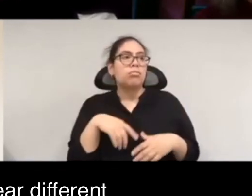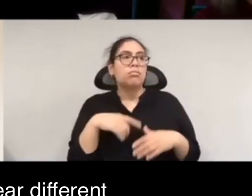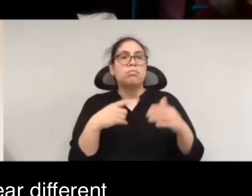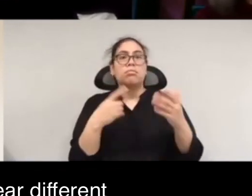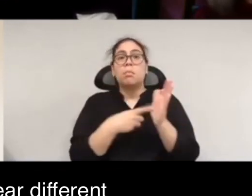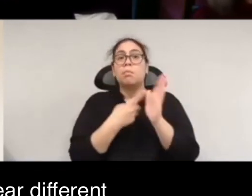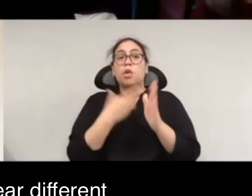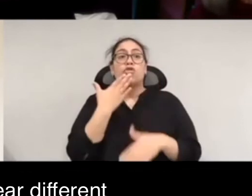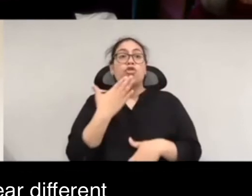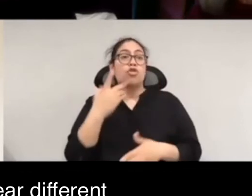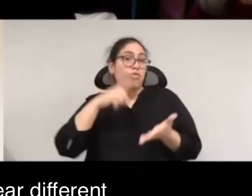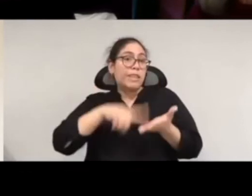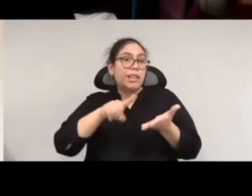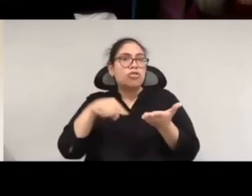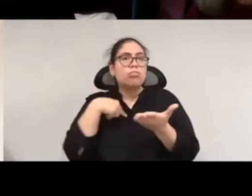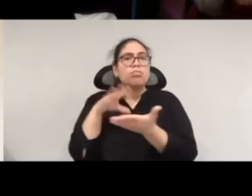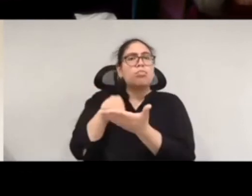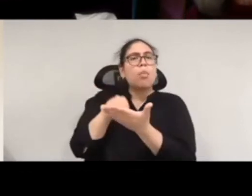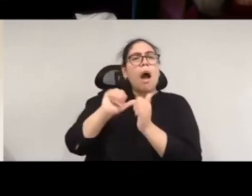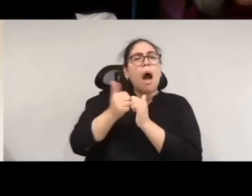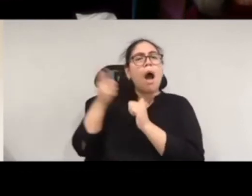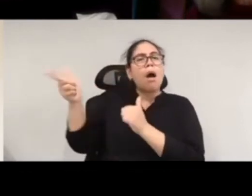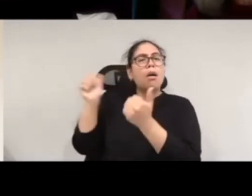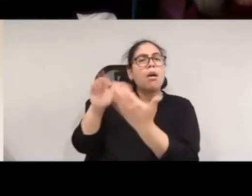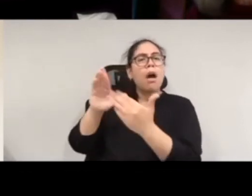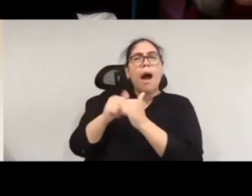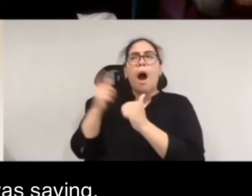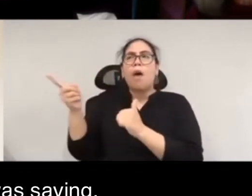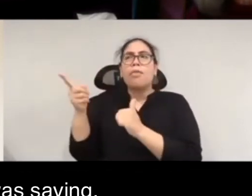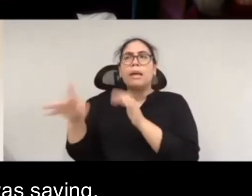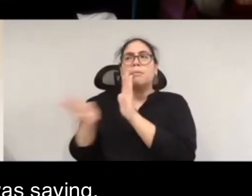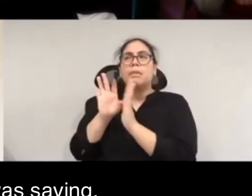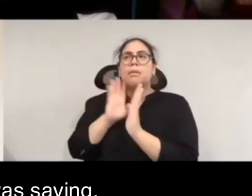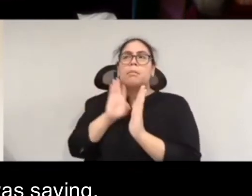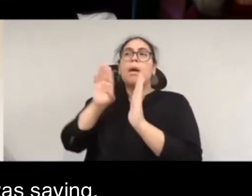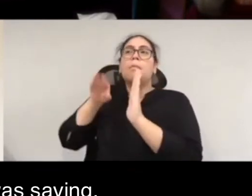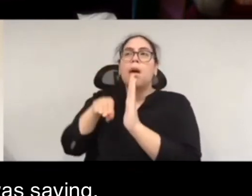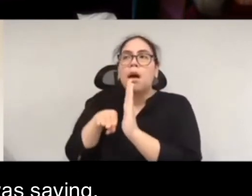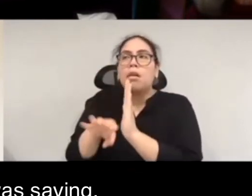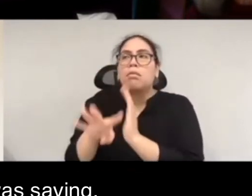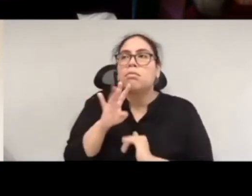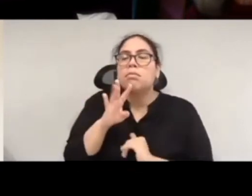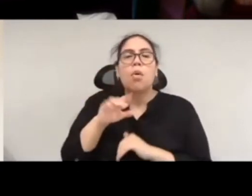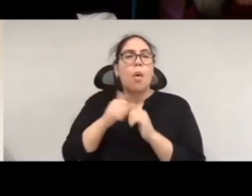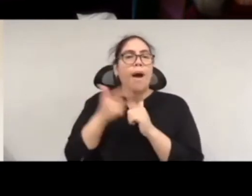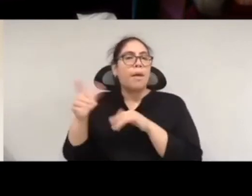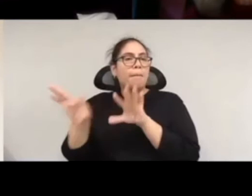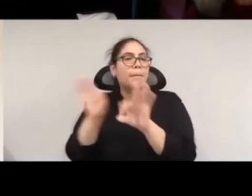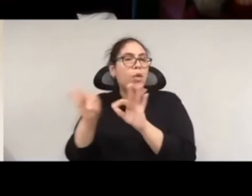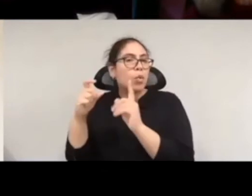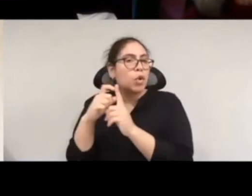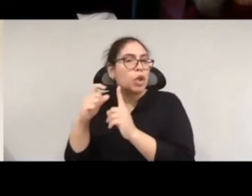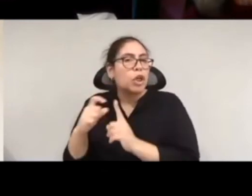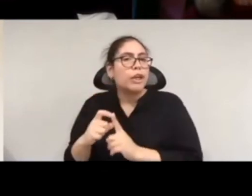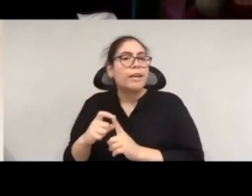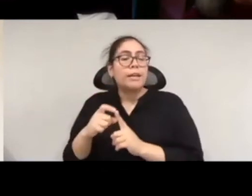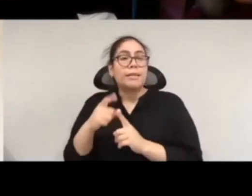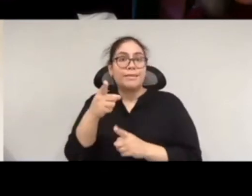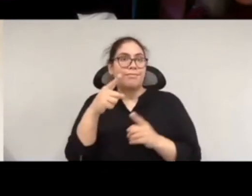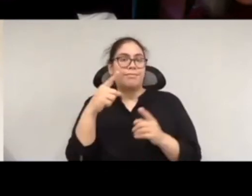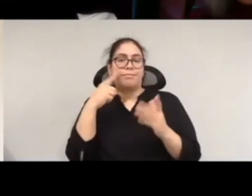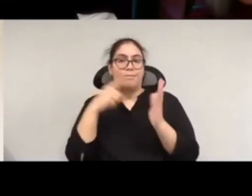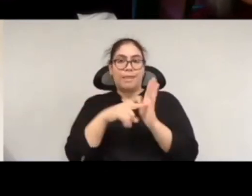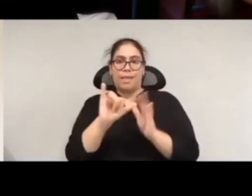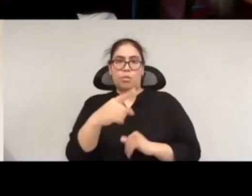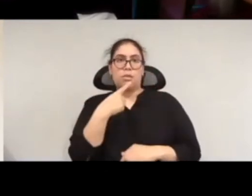different people and their tones, how they choose to handle. As Alex was saying, it's going to be different when you're describing a fight scene versus